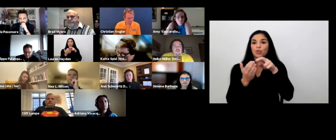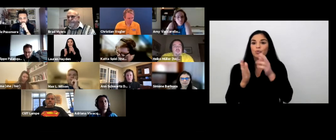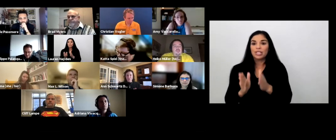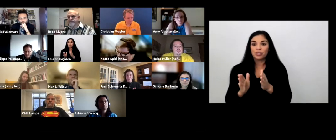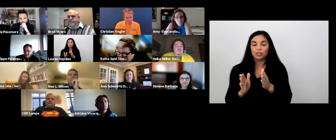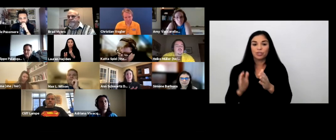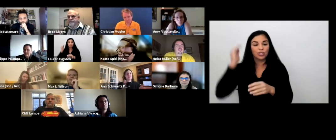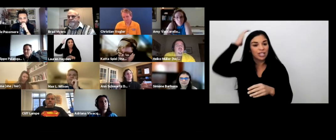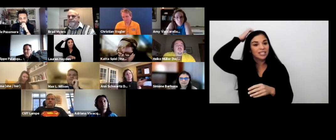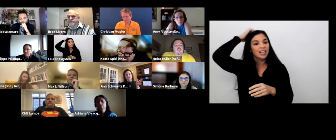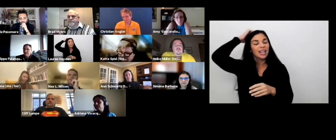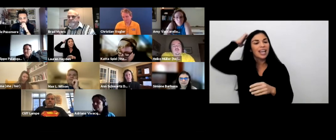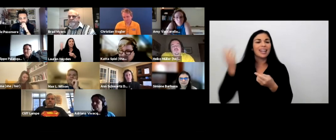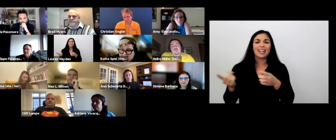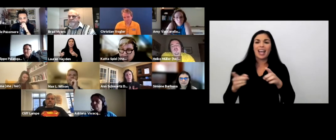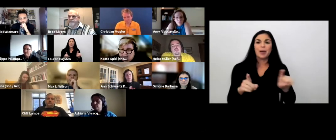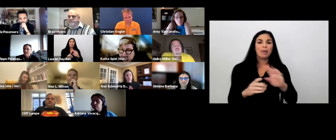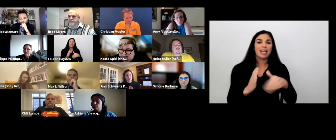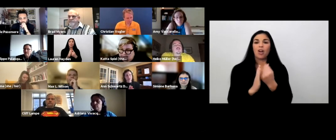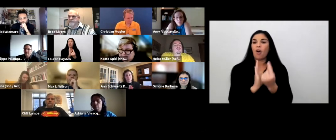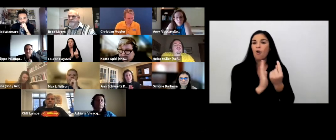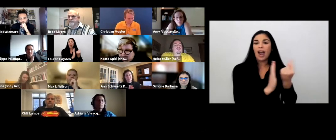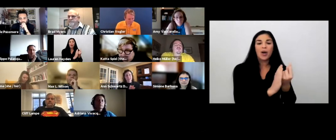all hours of the day, at different days of the week